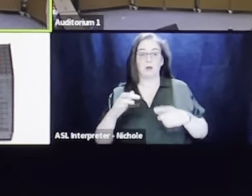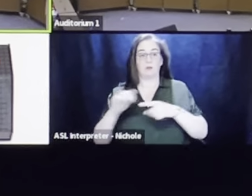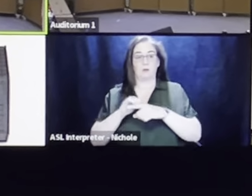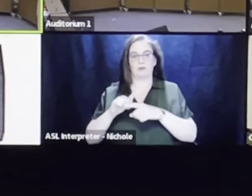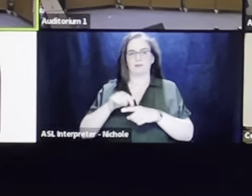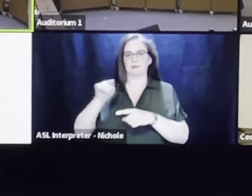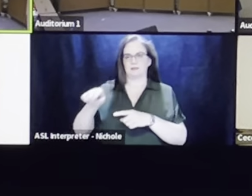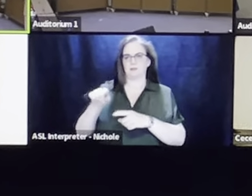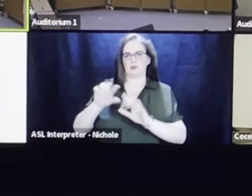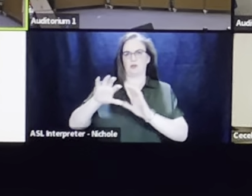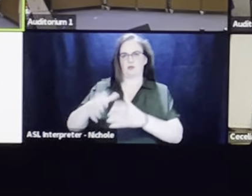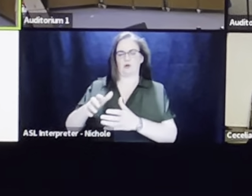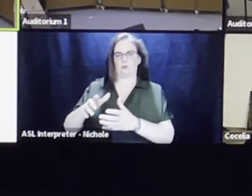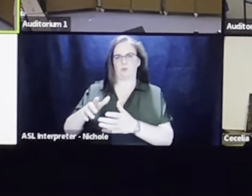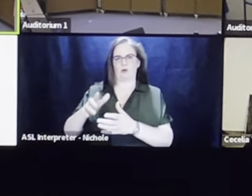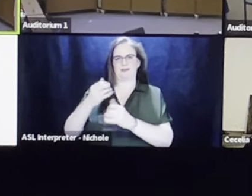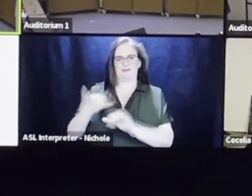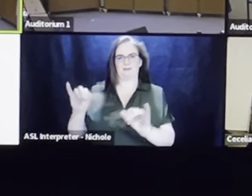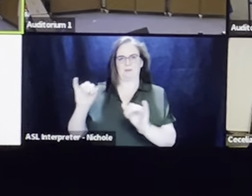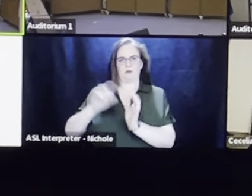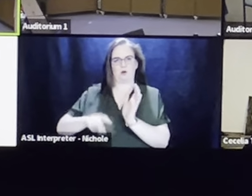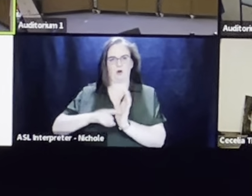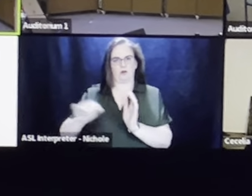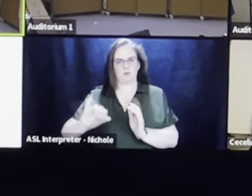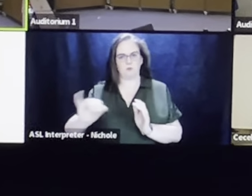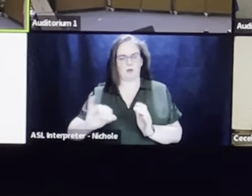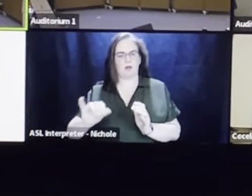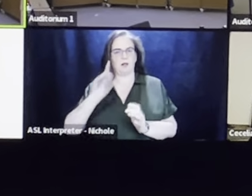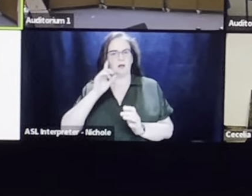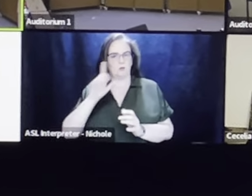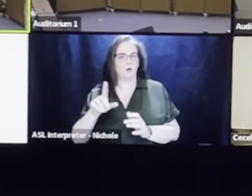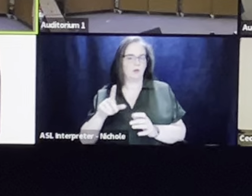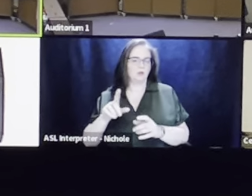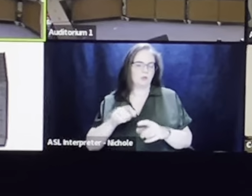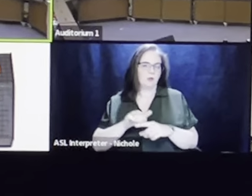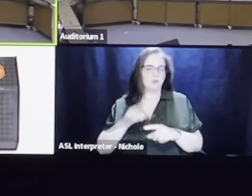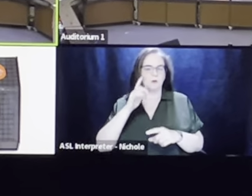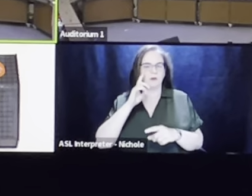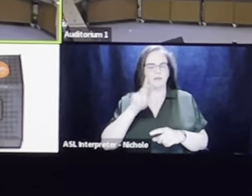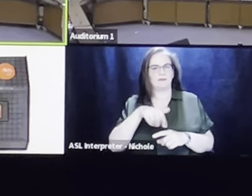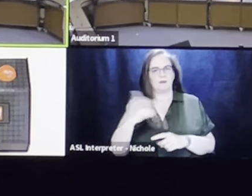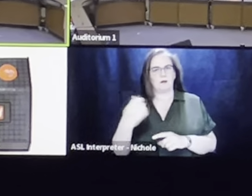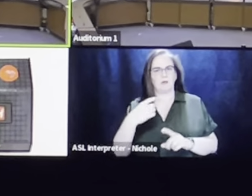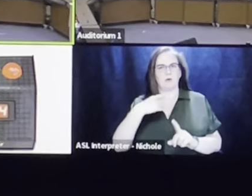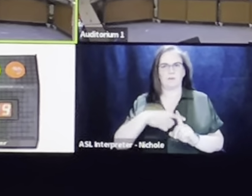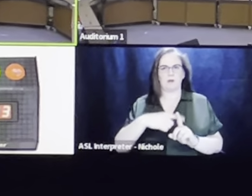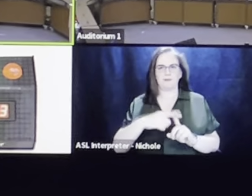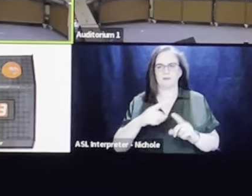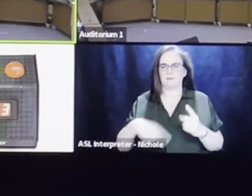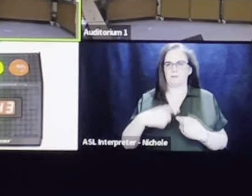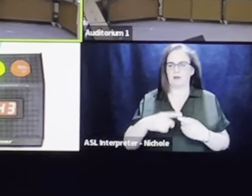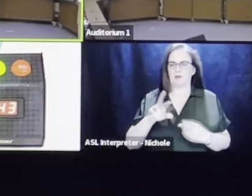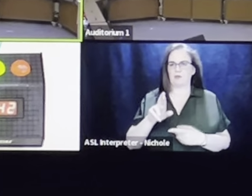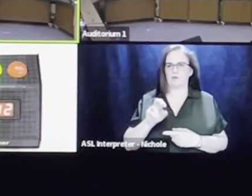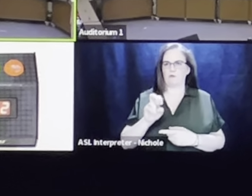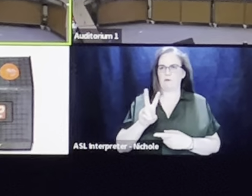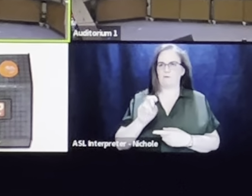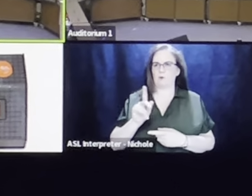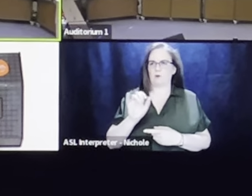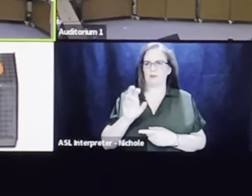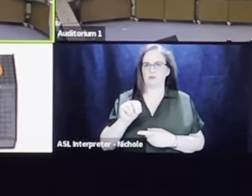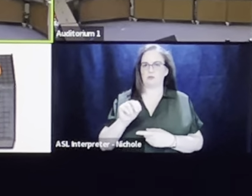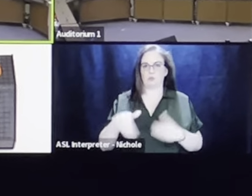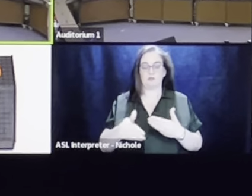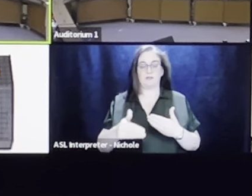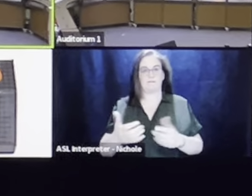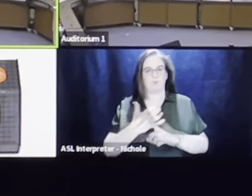party independent audit as well, on which the practice. So I think the other positive about the revocation process is it